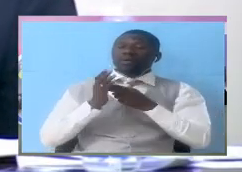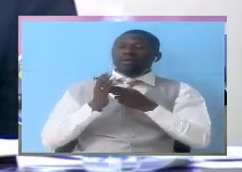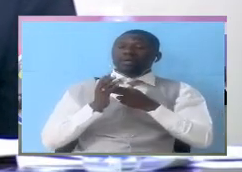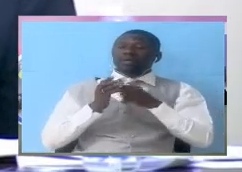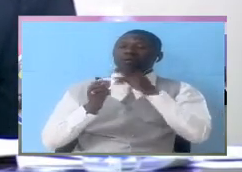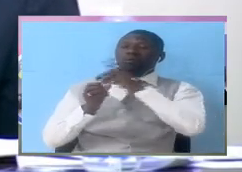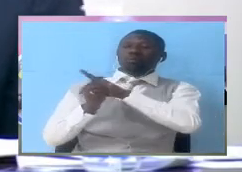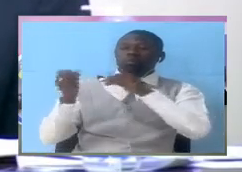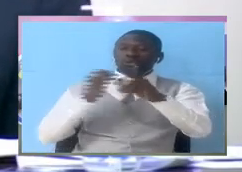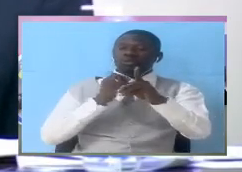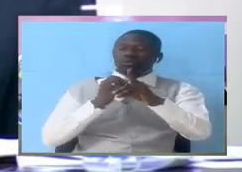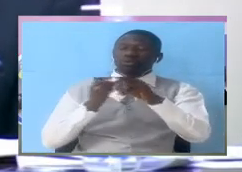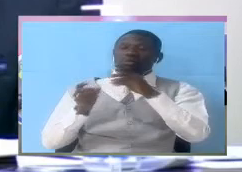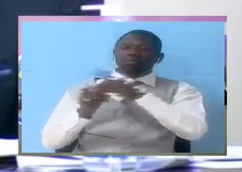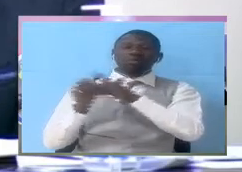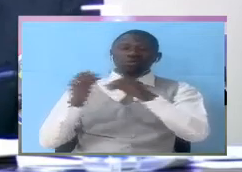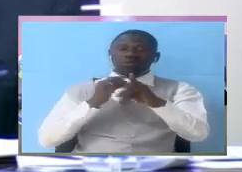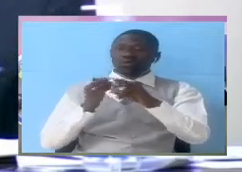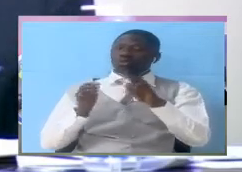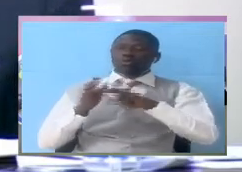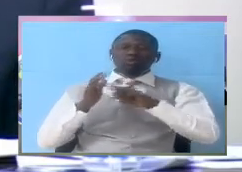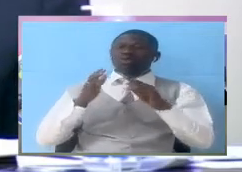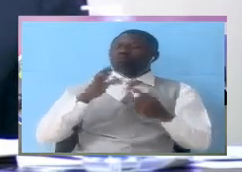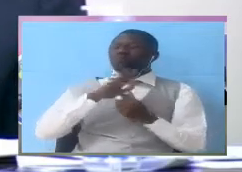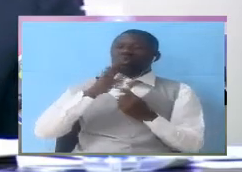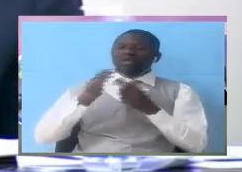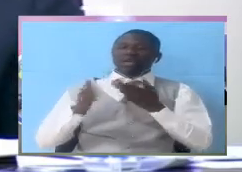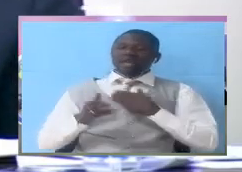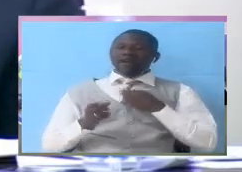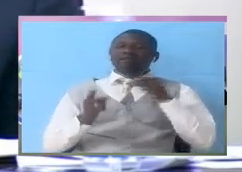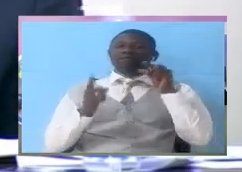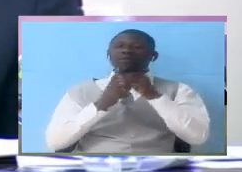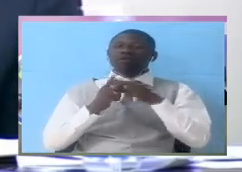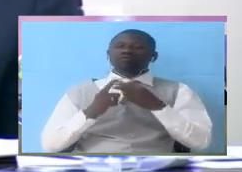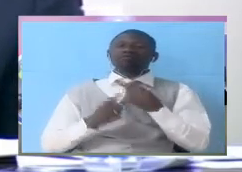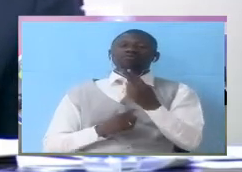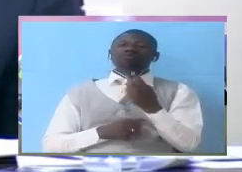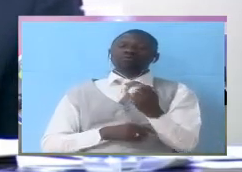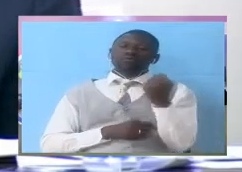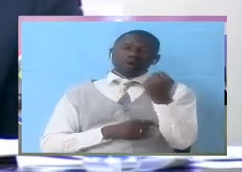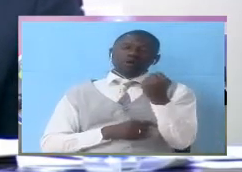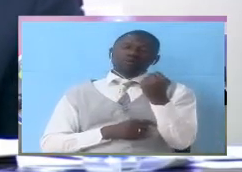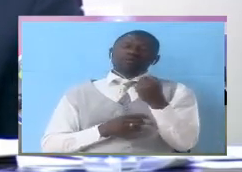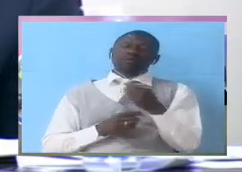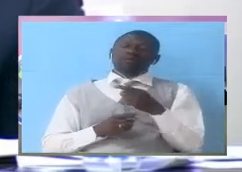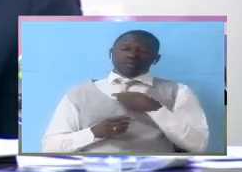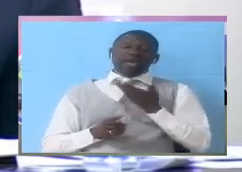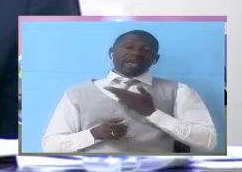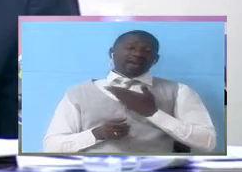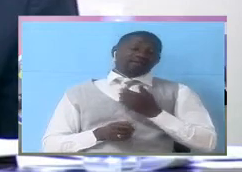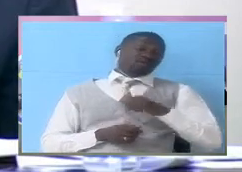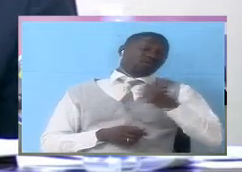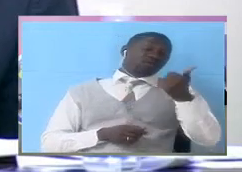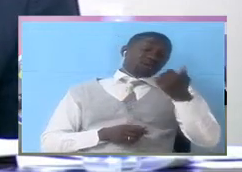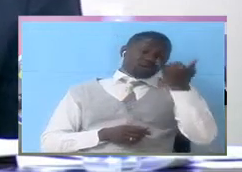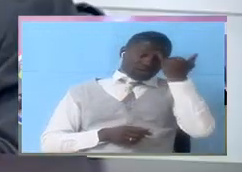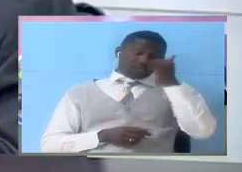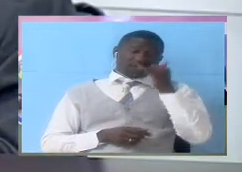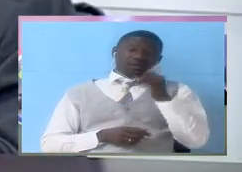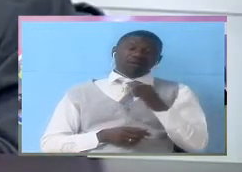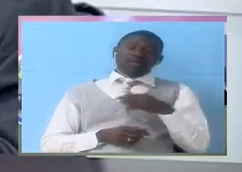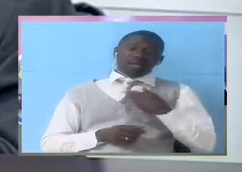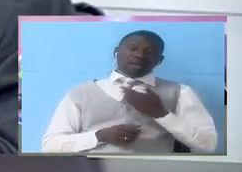taxut ñom ñu am cadeau amna leneen luy tax ñom ñu am cadeau gi ci panel bi yow ci sa gis loolan